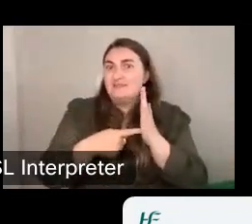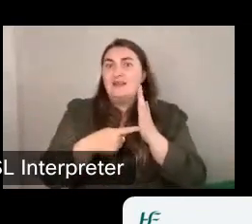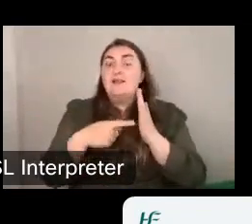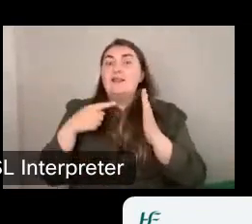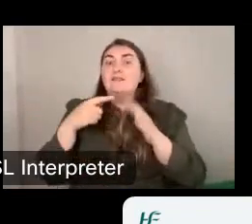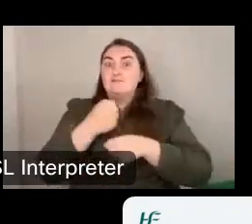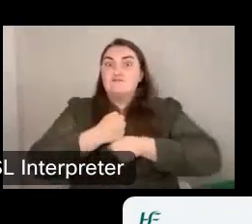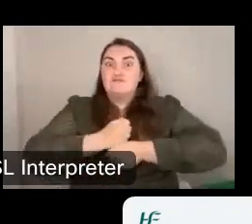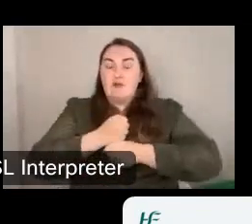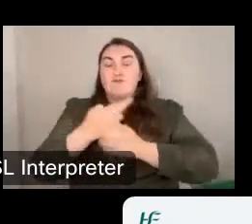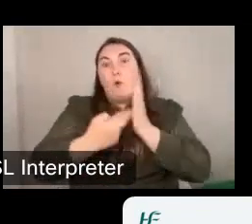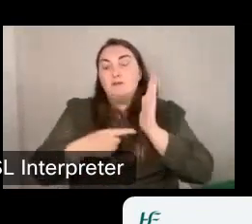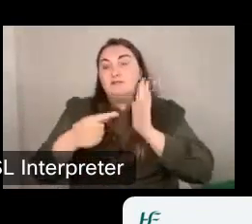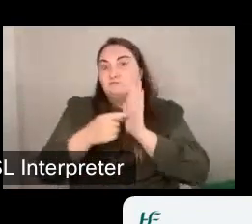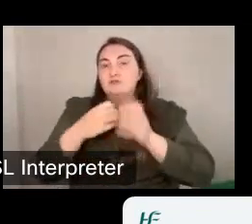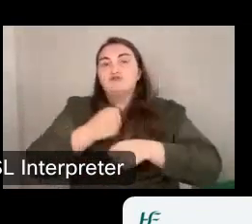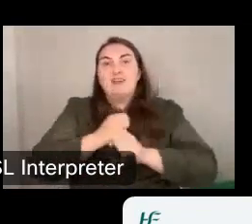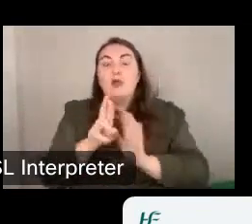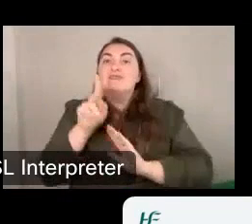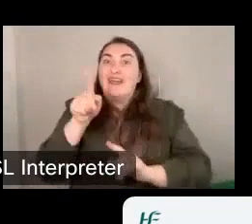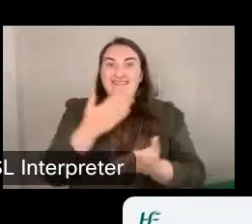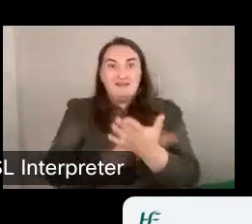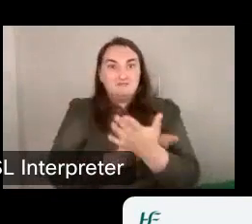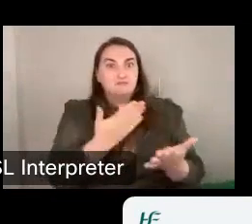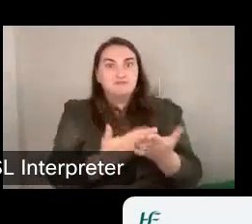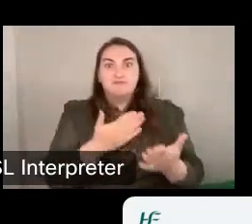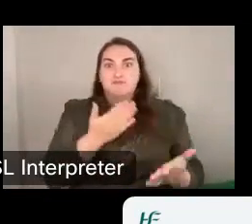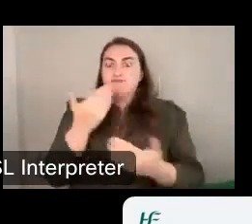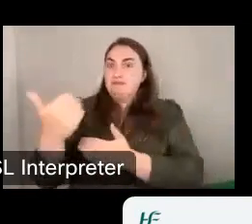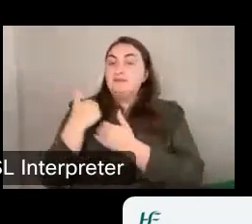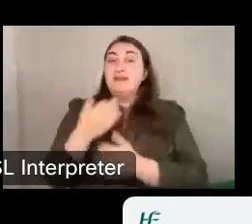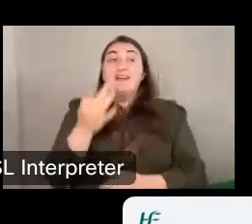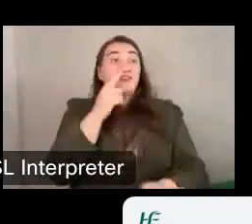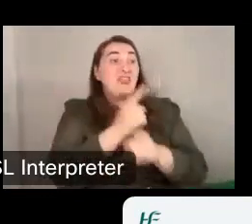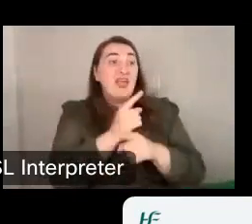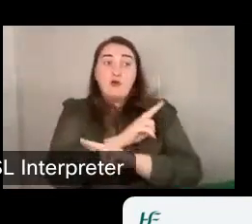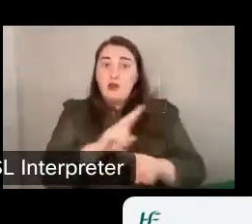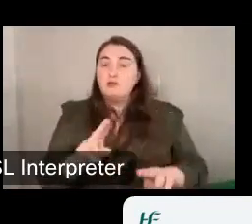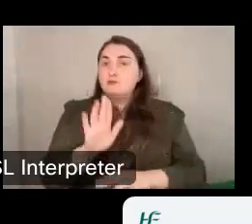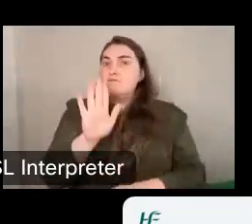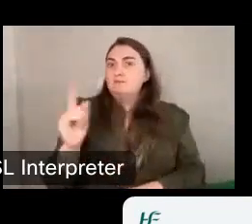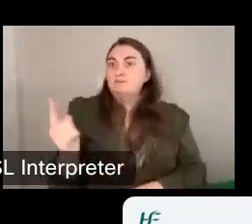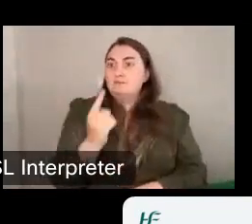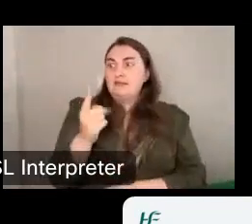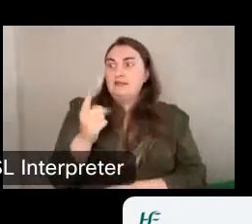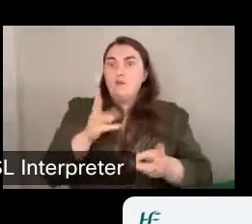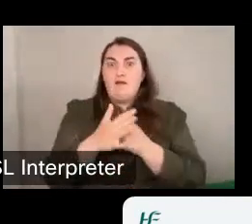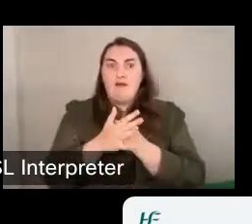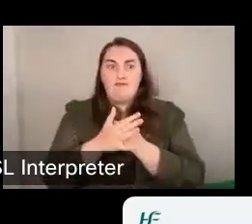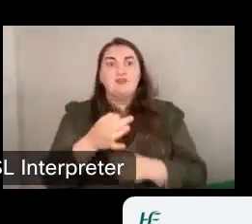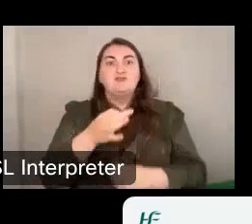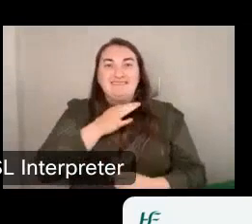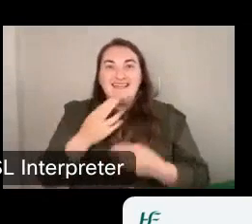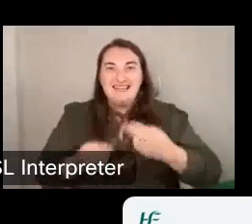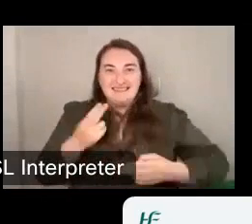actually a legislative responsibility. So whether it's there or not, there must be a way of risk assessing a